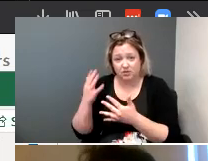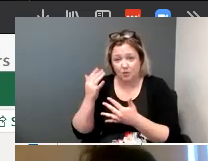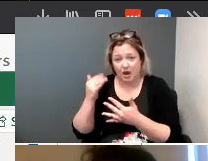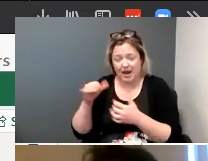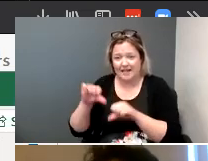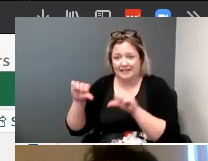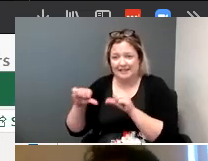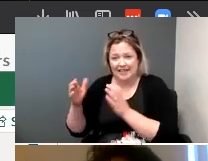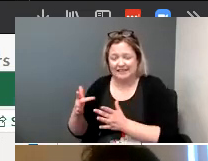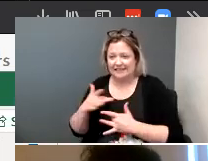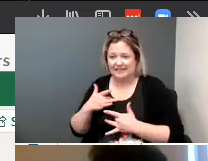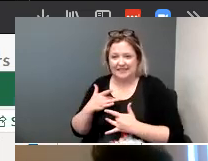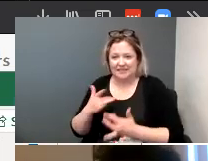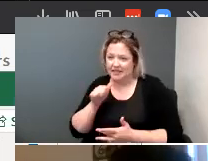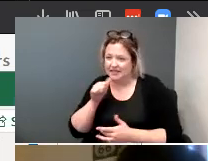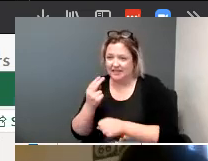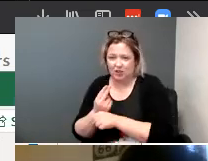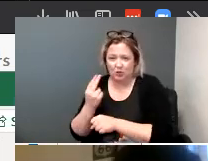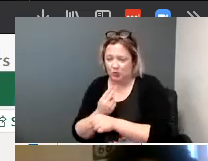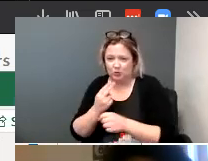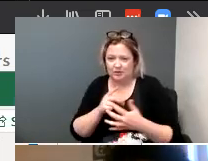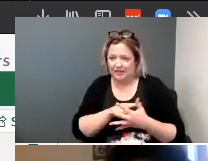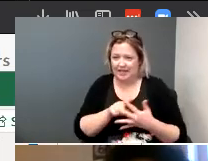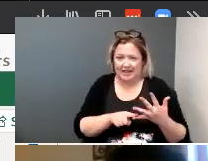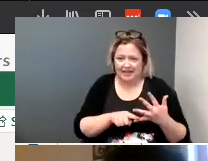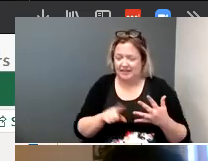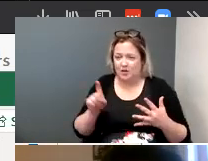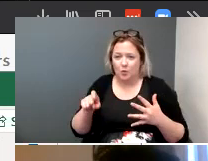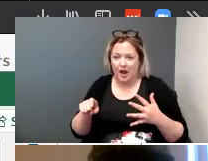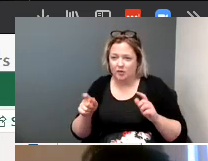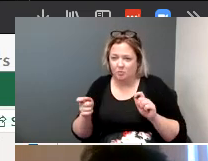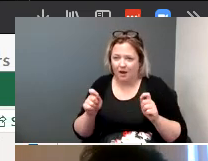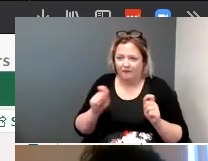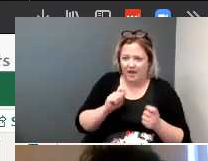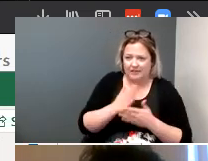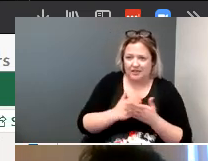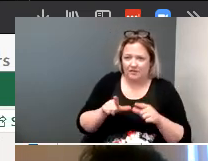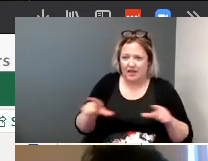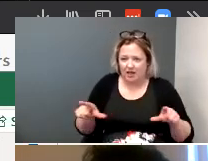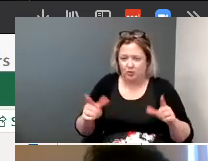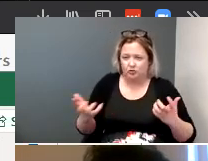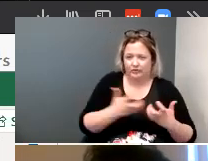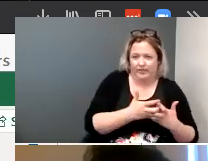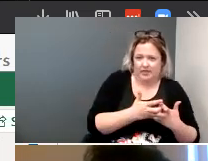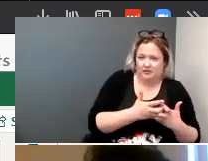O correctly, and they had to make new versions of this, but we'll talk about that later. Okay.